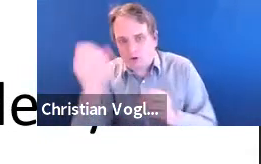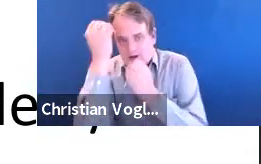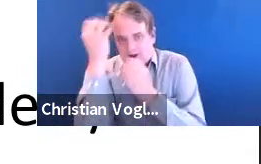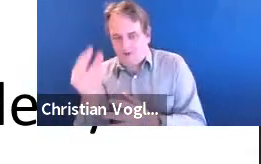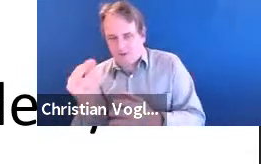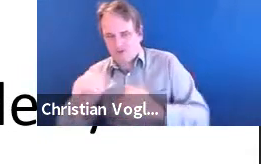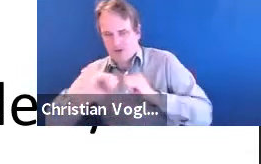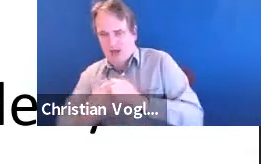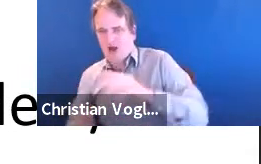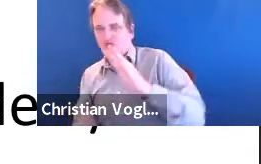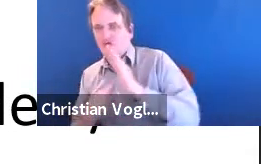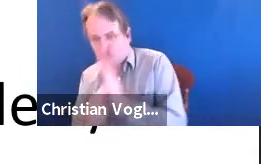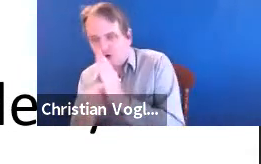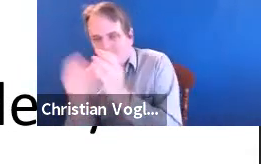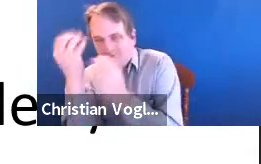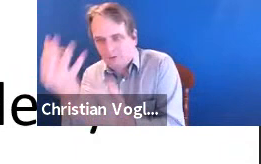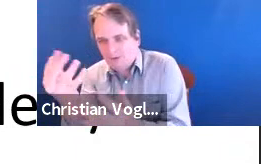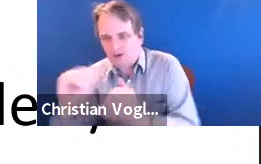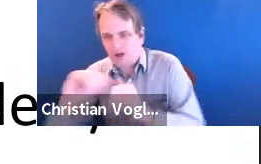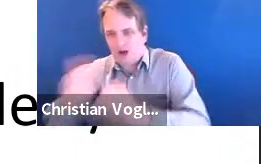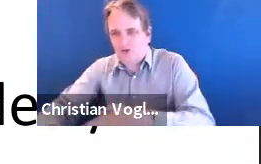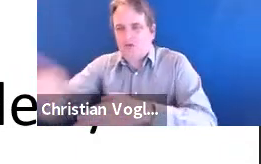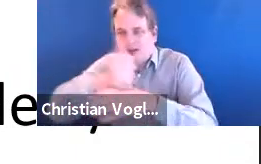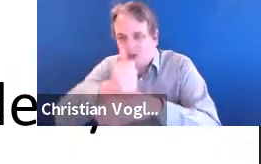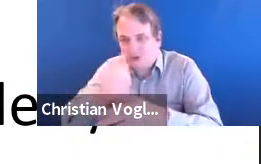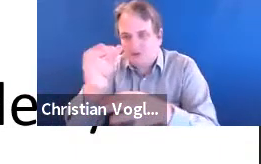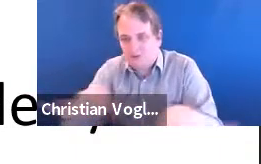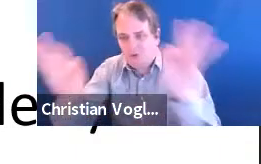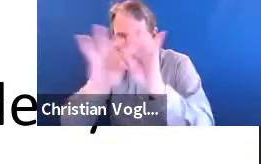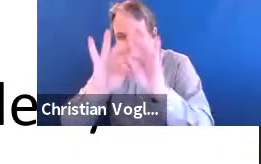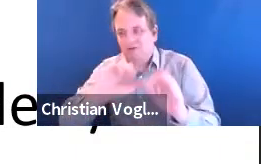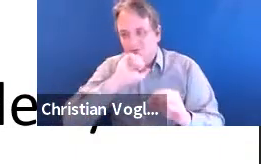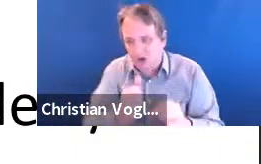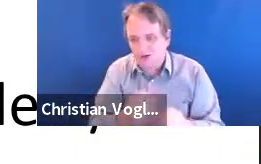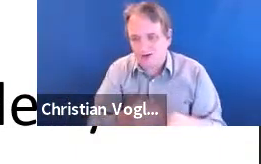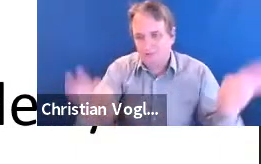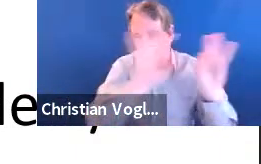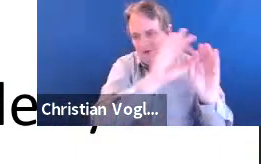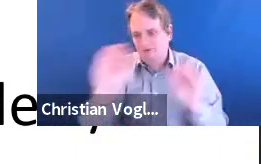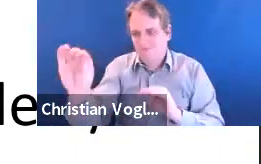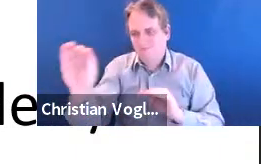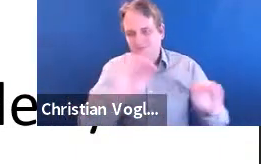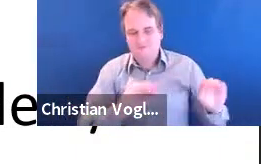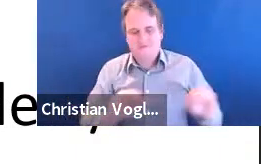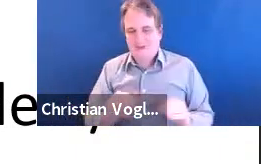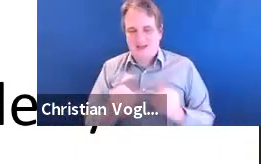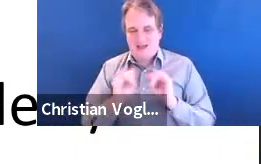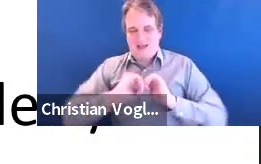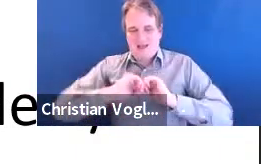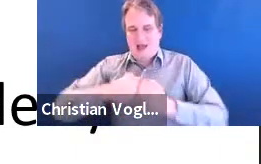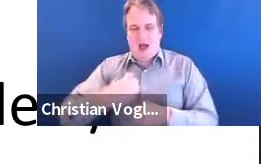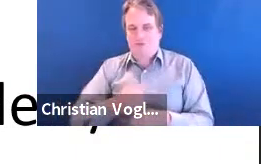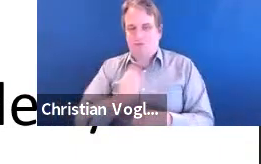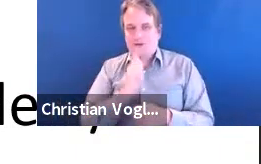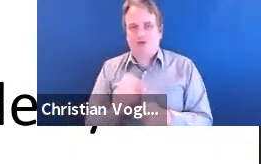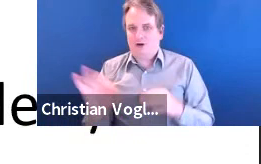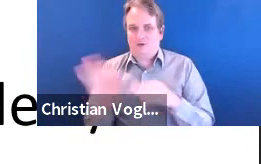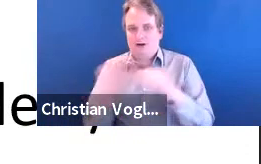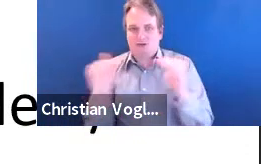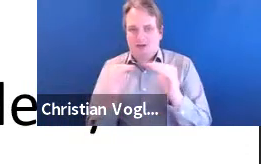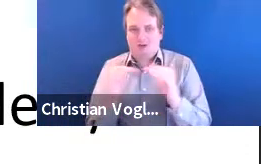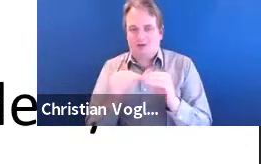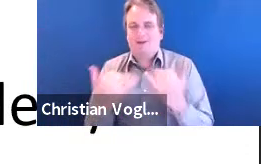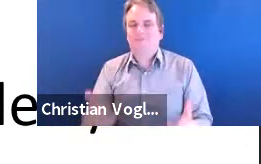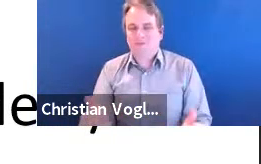don't currently have that kind of research available. We want to figure out how and when we display the right kind of information,